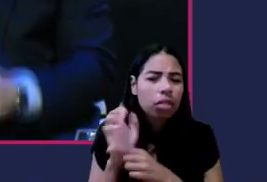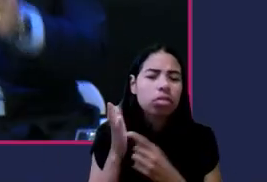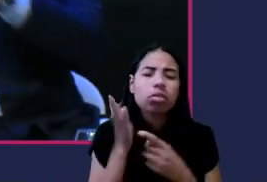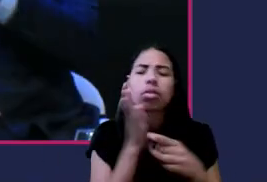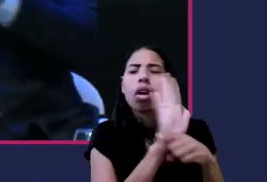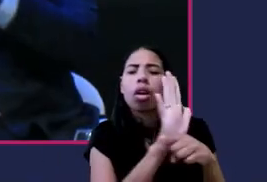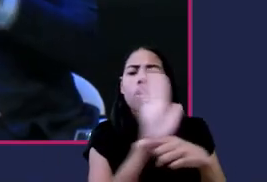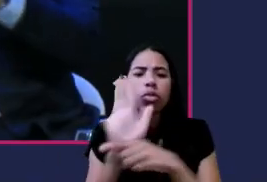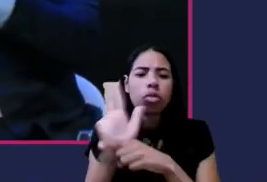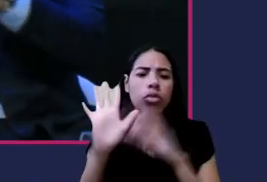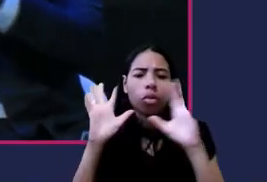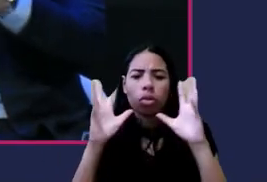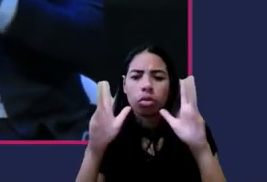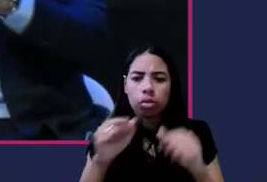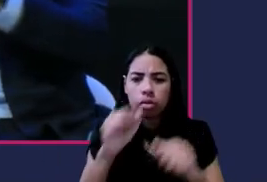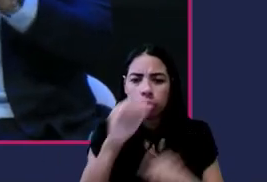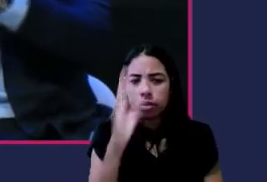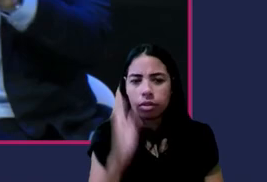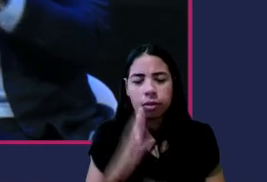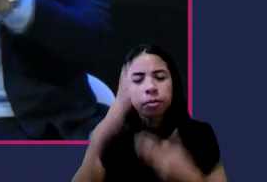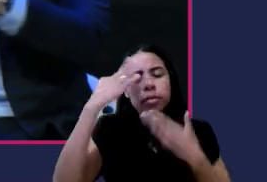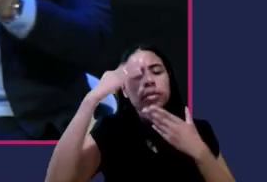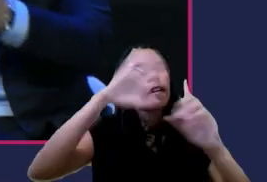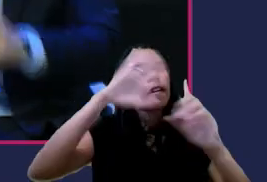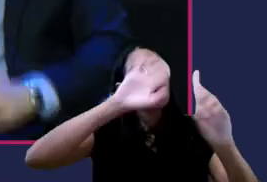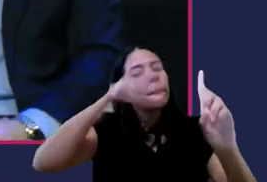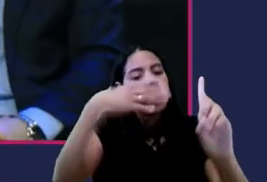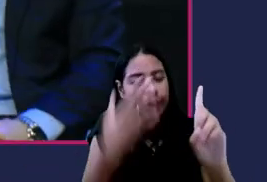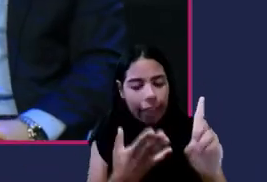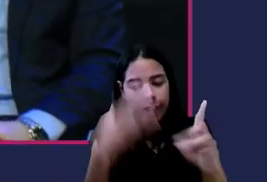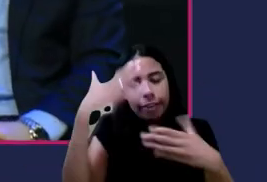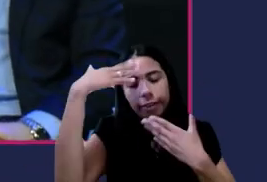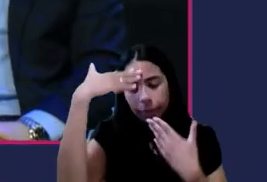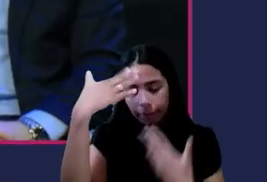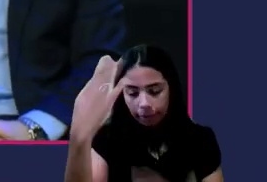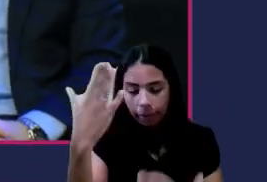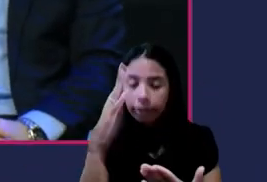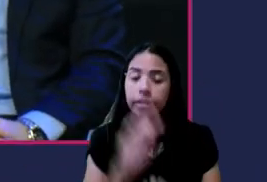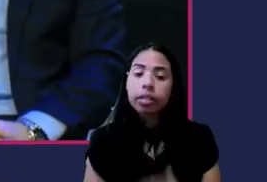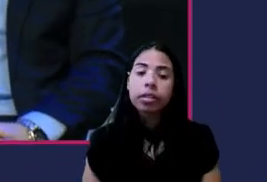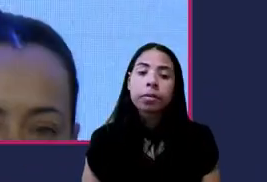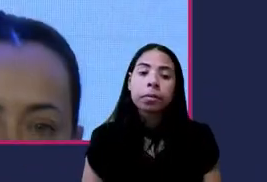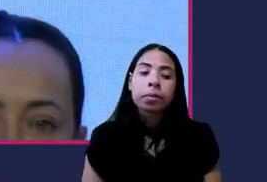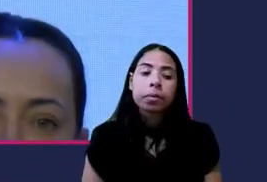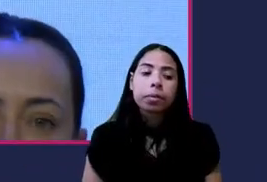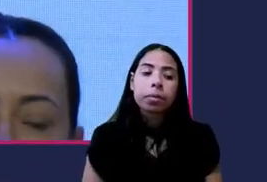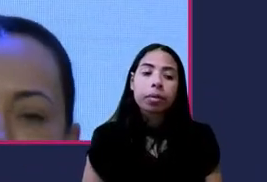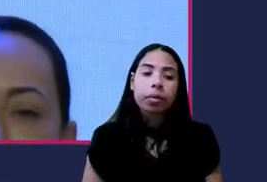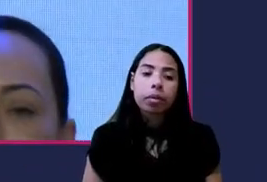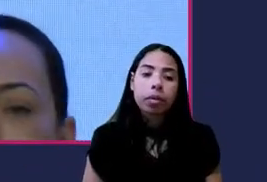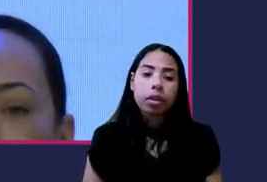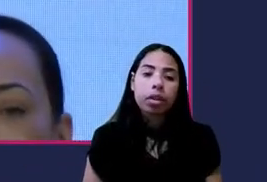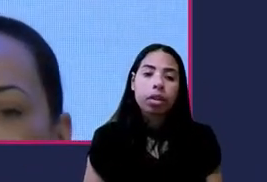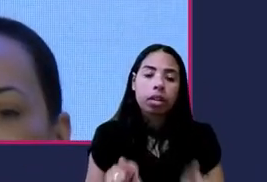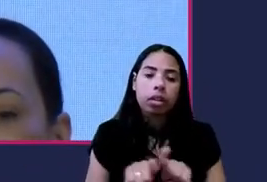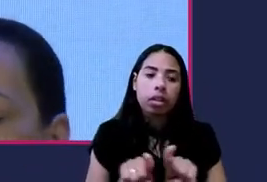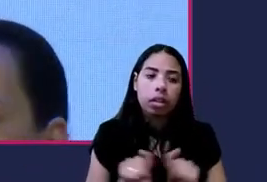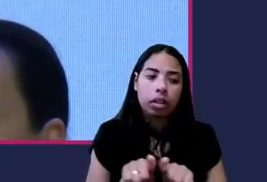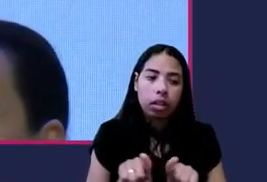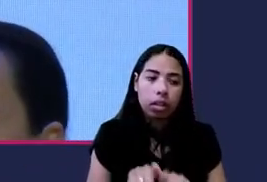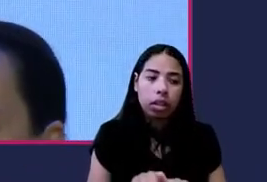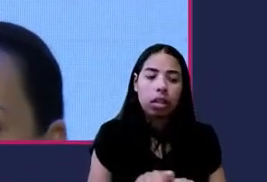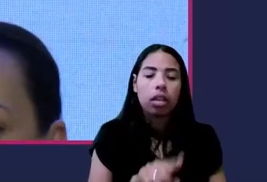is solidarity. All Brazilian states have reached out to Rio Grande do Sul to help, so thank you for this reminder of